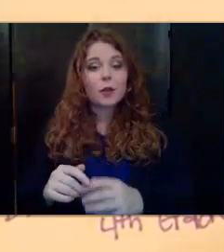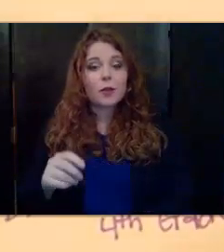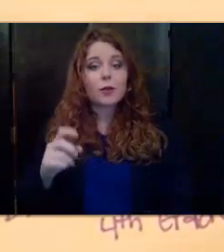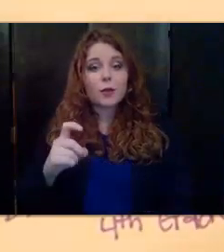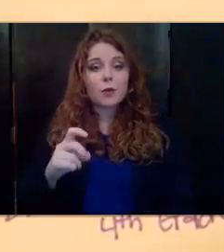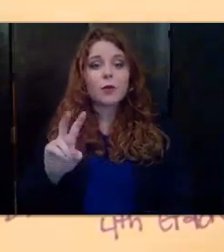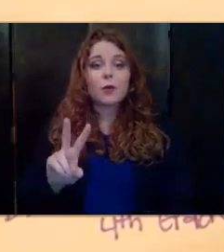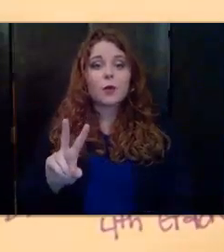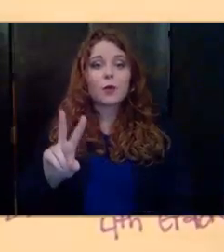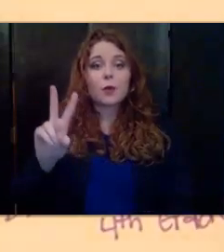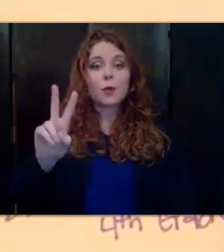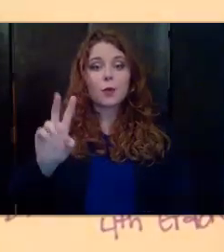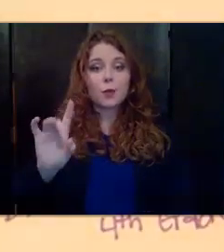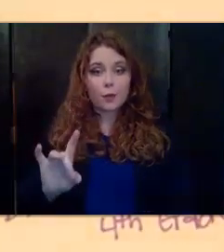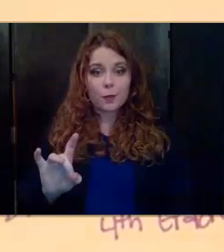2/8.